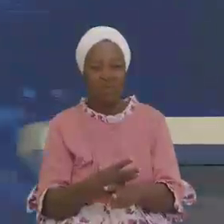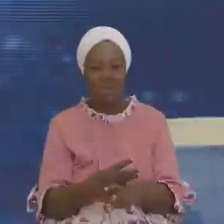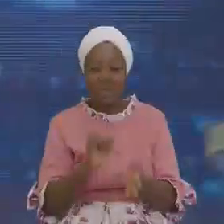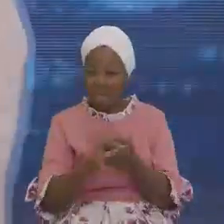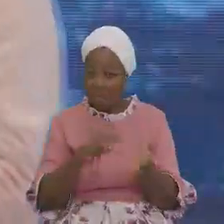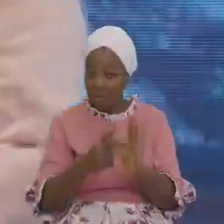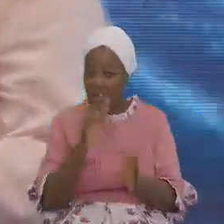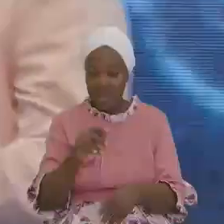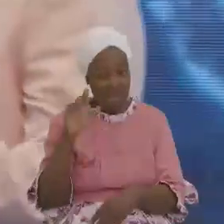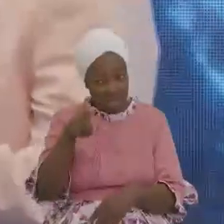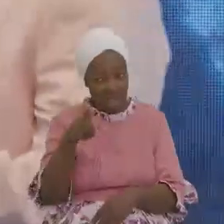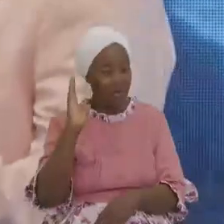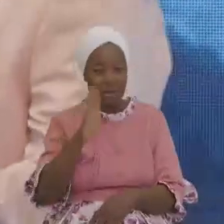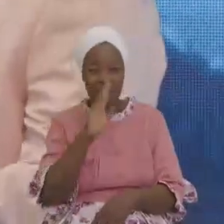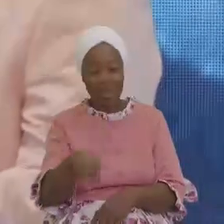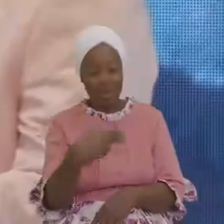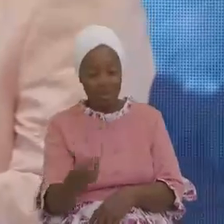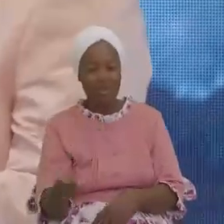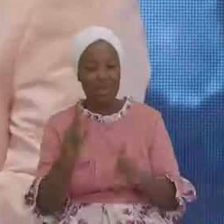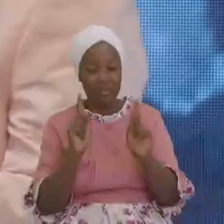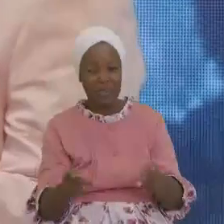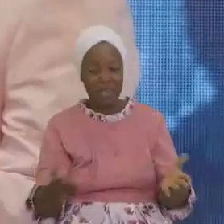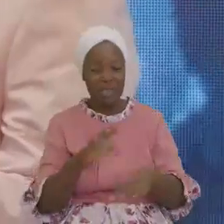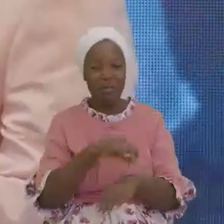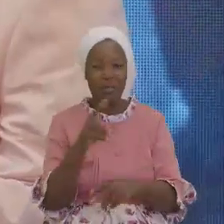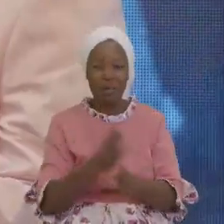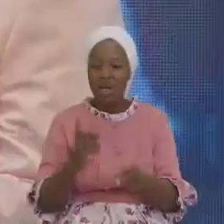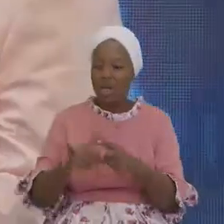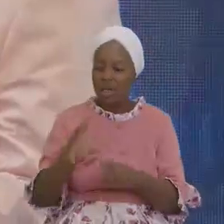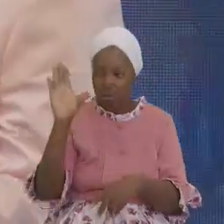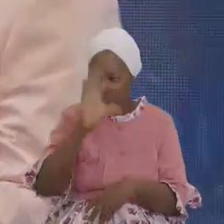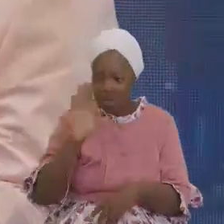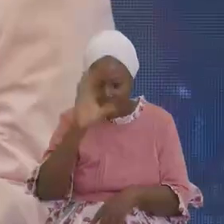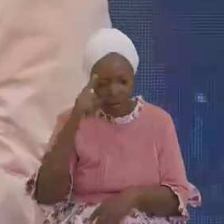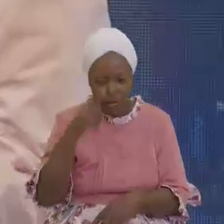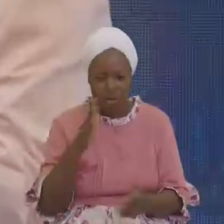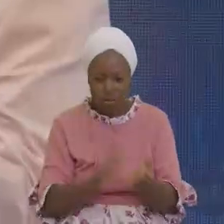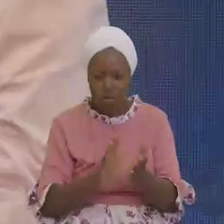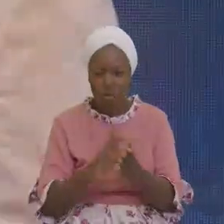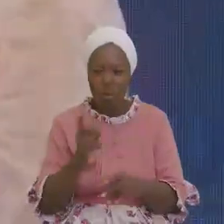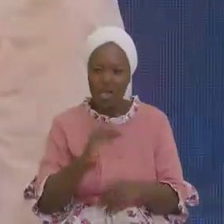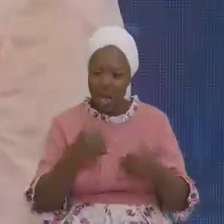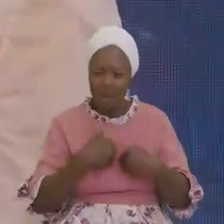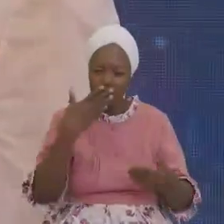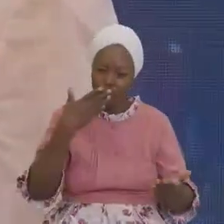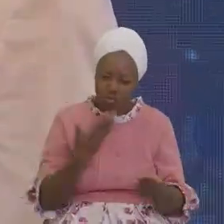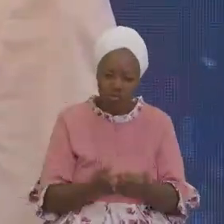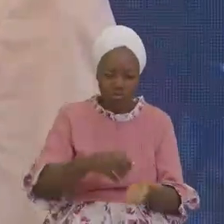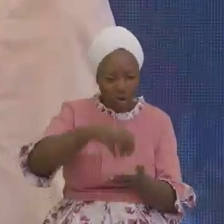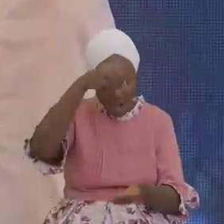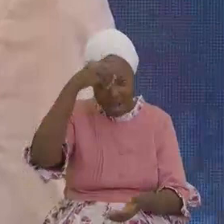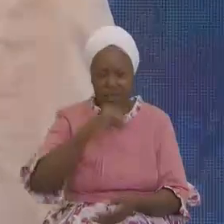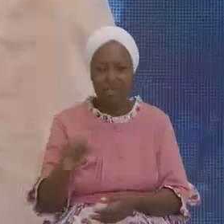And he looked for a school where they had real teaching, learning.